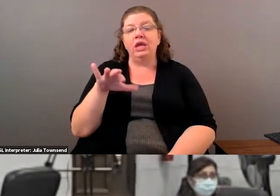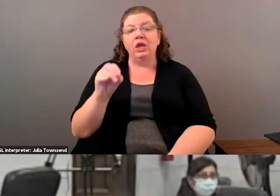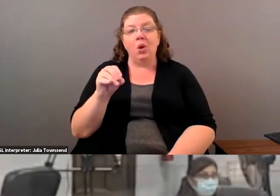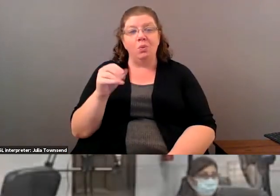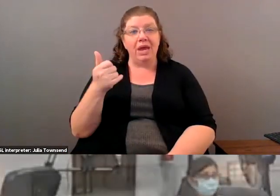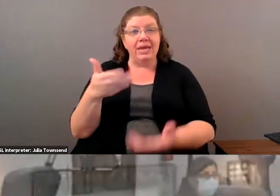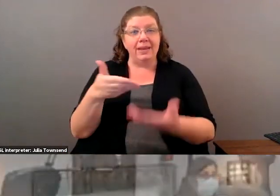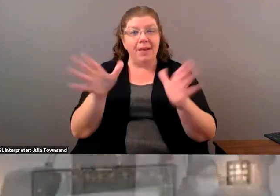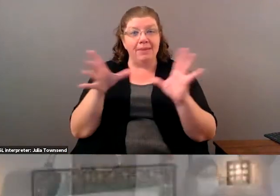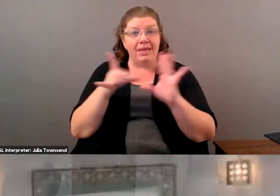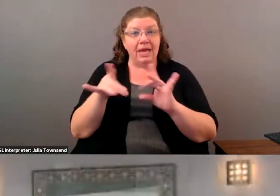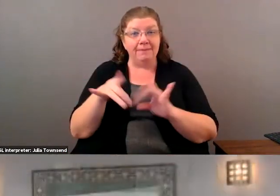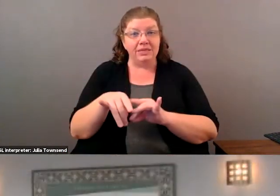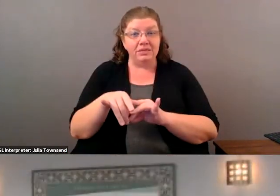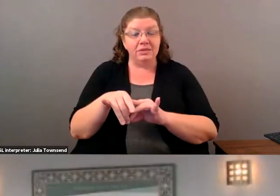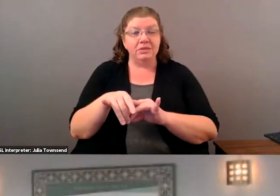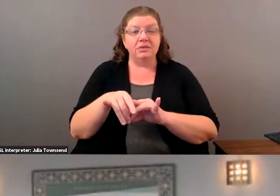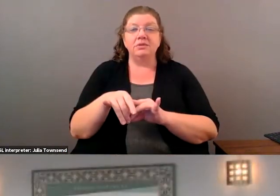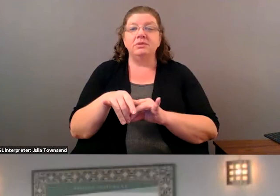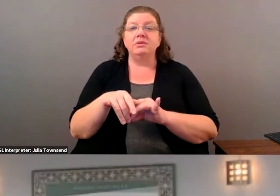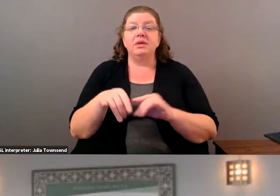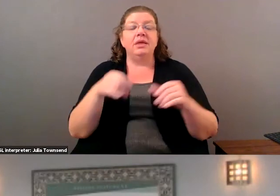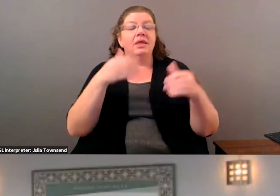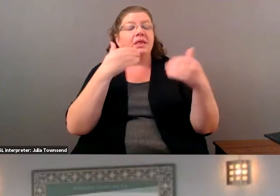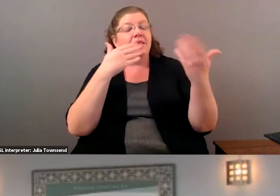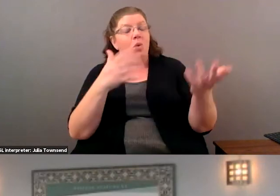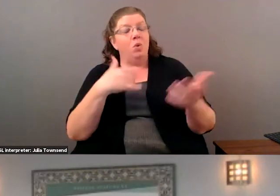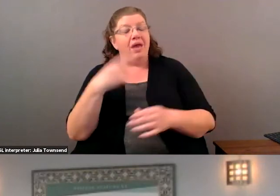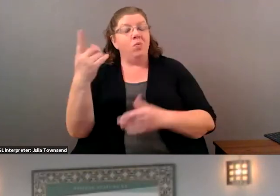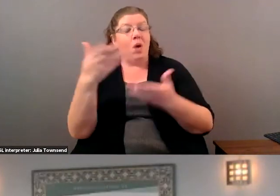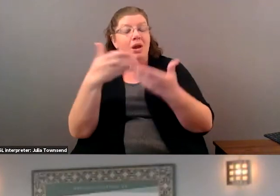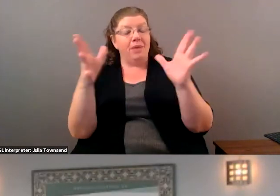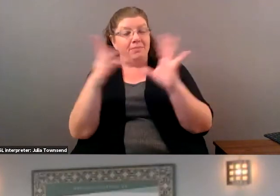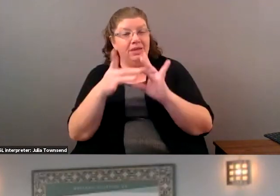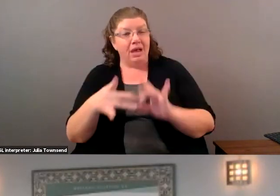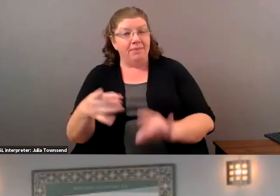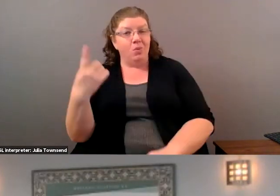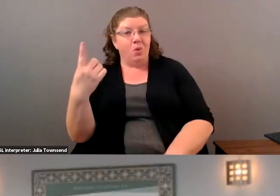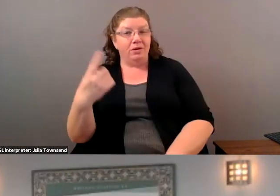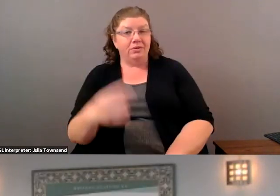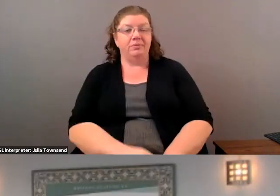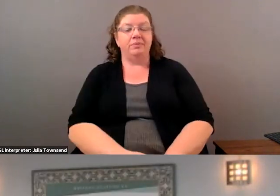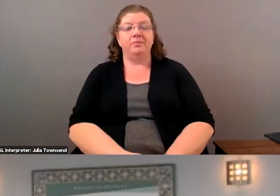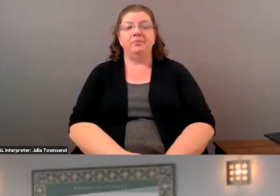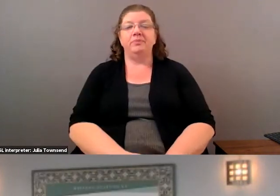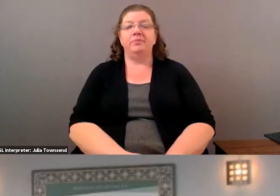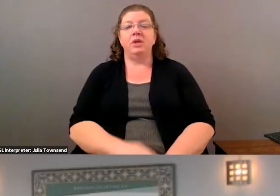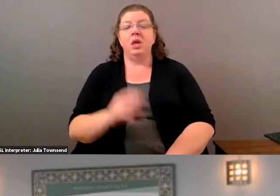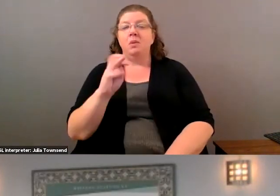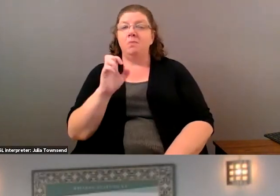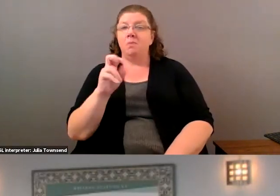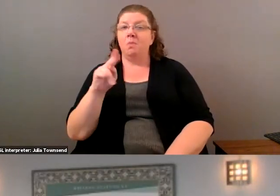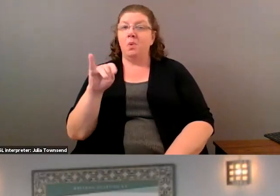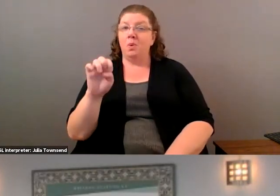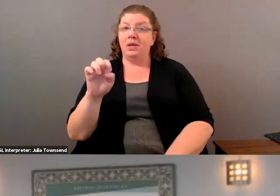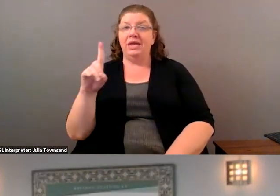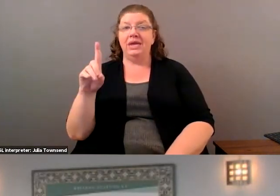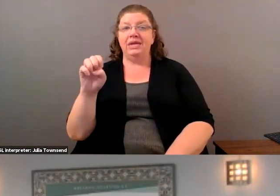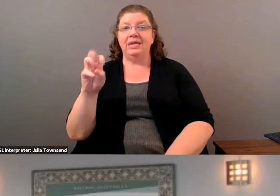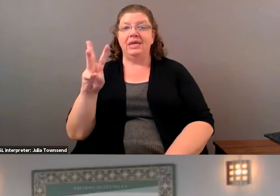item? Thank you, President Ford. We have one public comment. Please. Monique DeWitt.